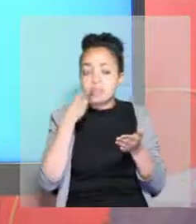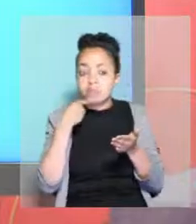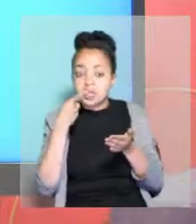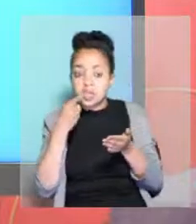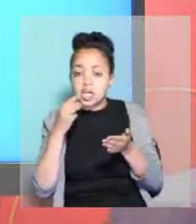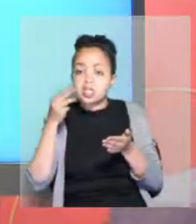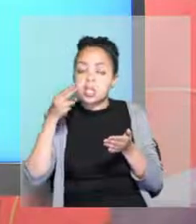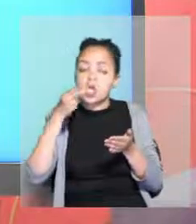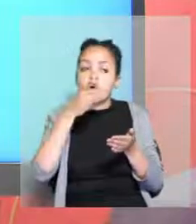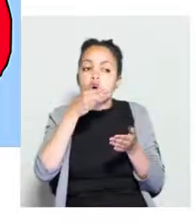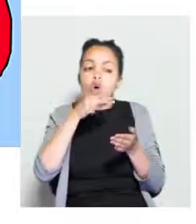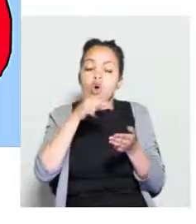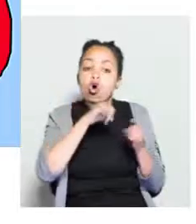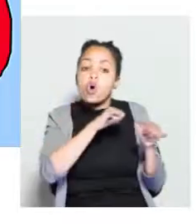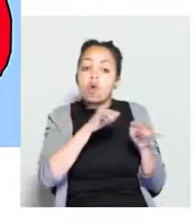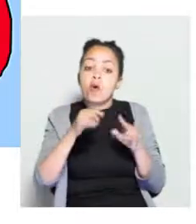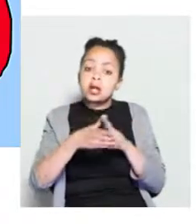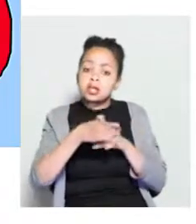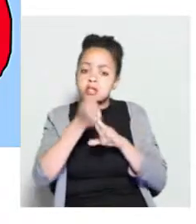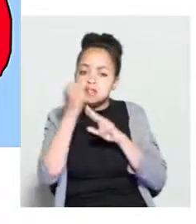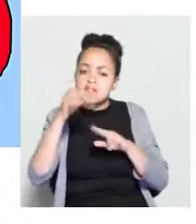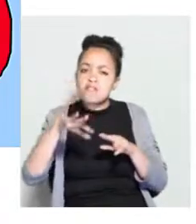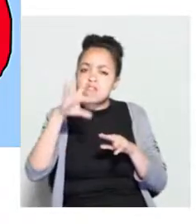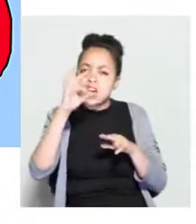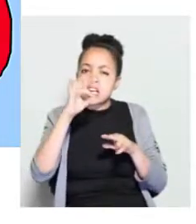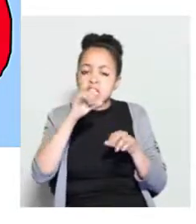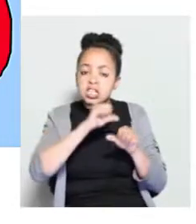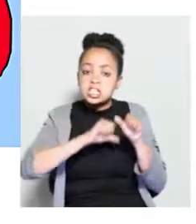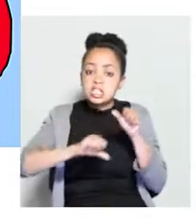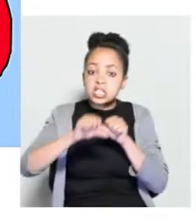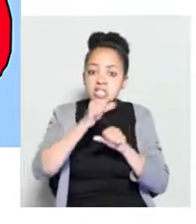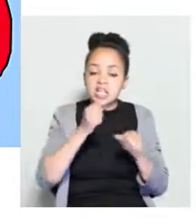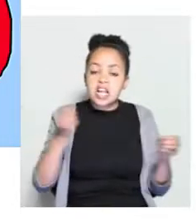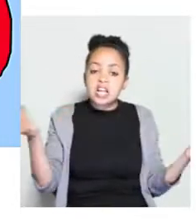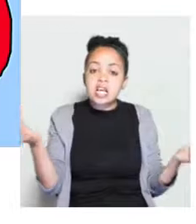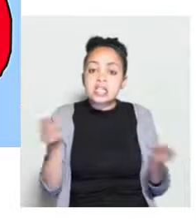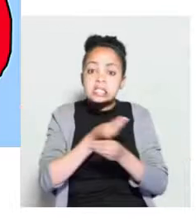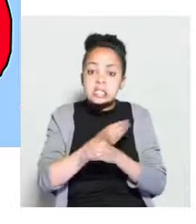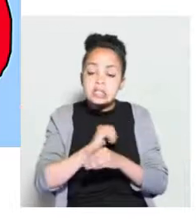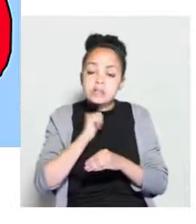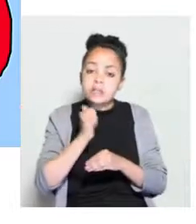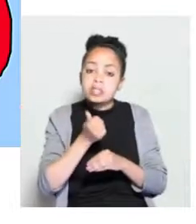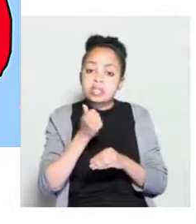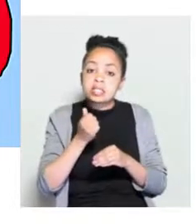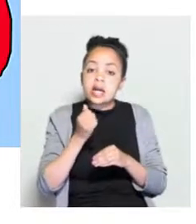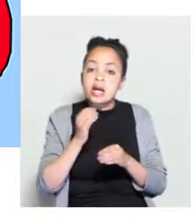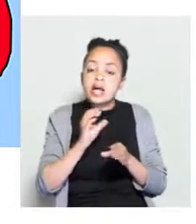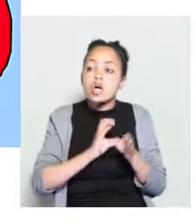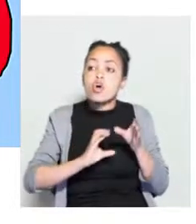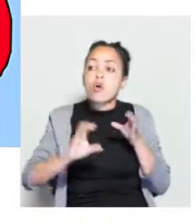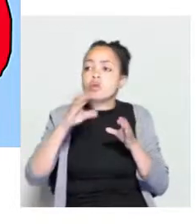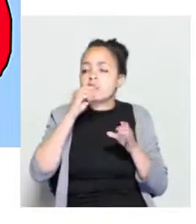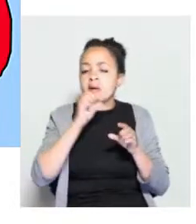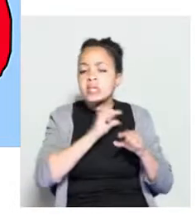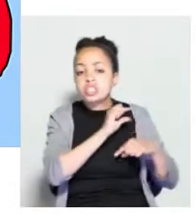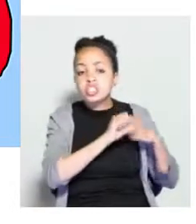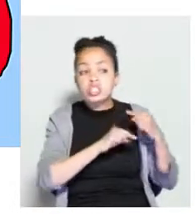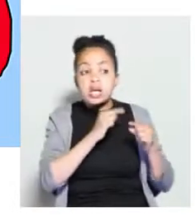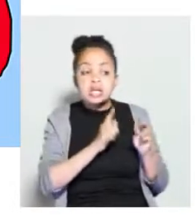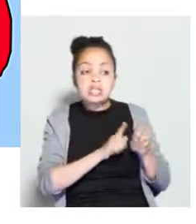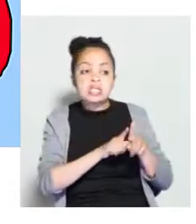that of homologous pair. There is finding each other to become exchange their chromosomal or genetic